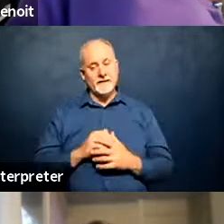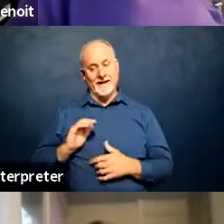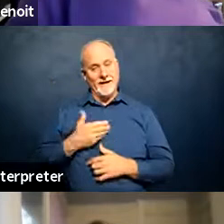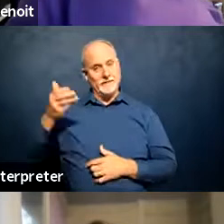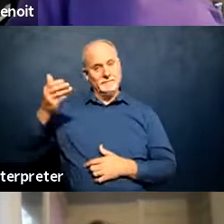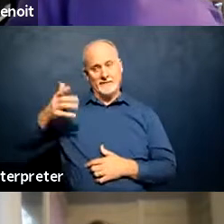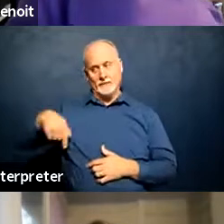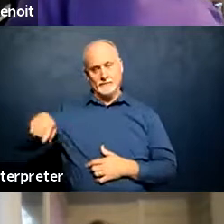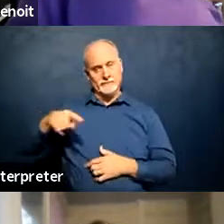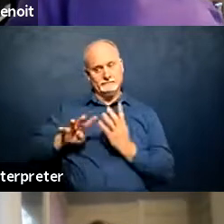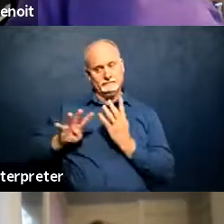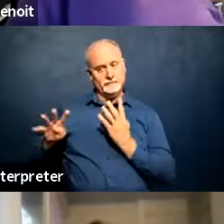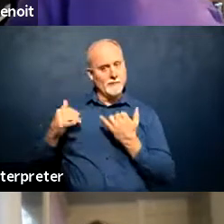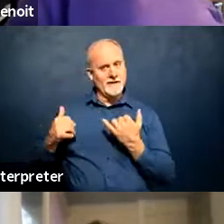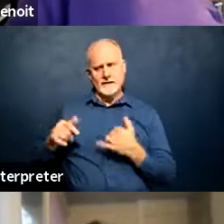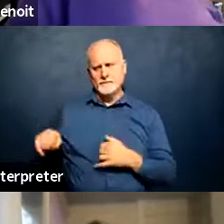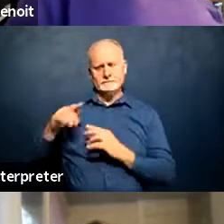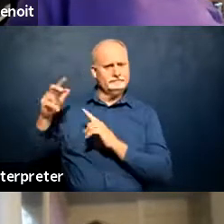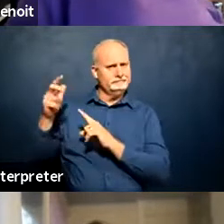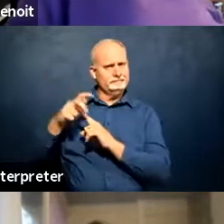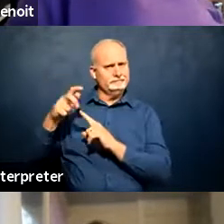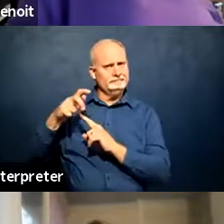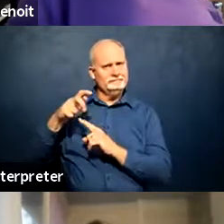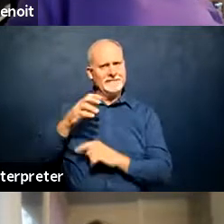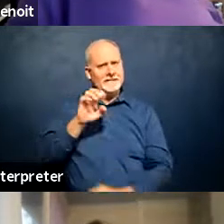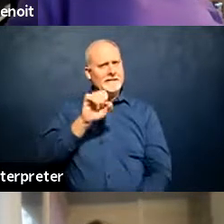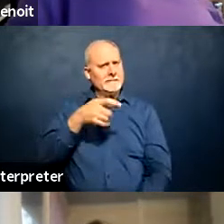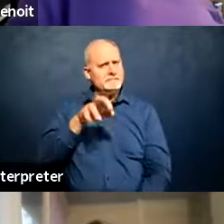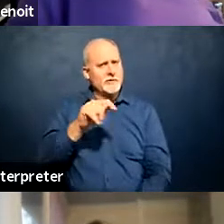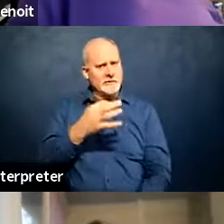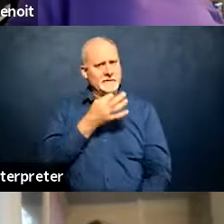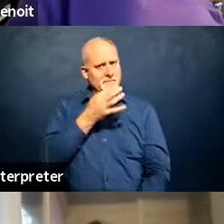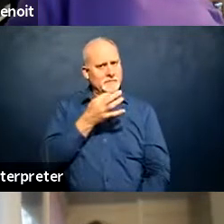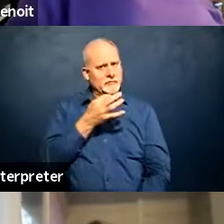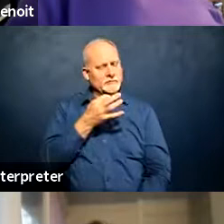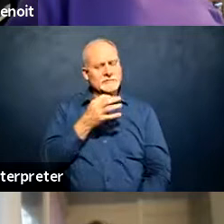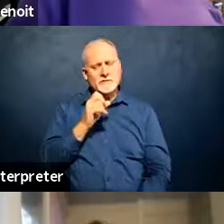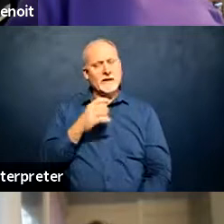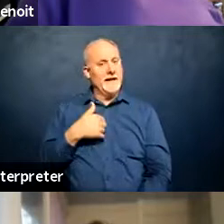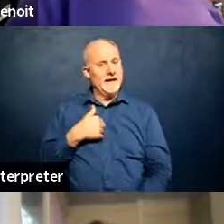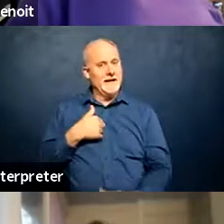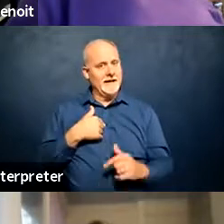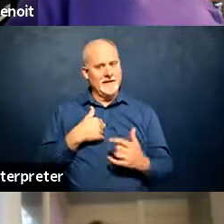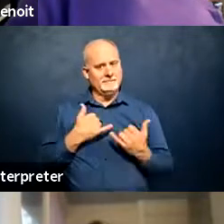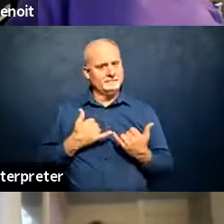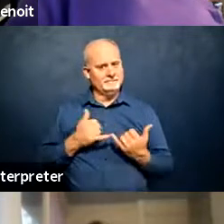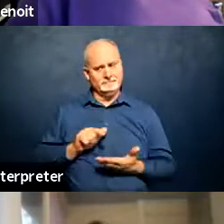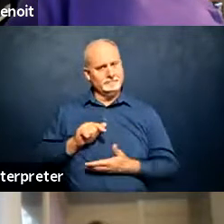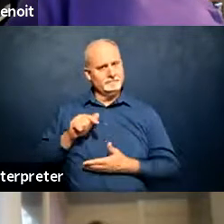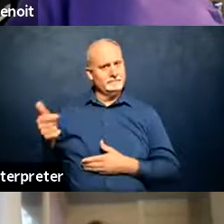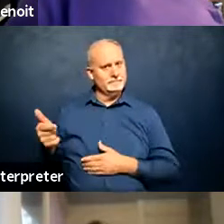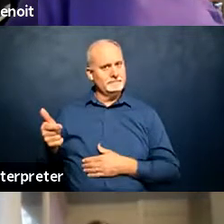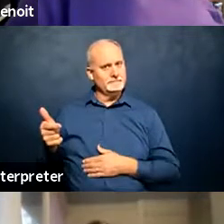be experts in the topic. And with that, I think what I'll do is stop and pass the